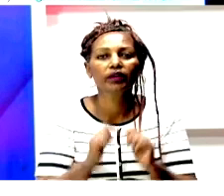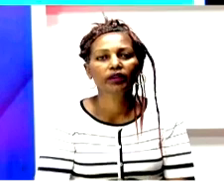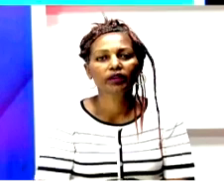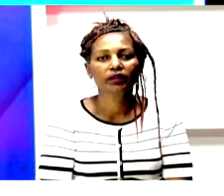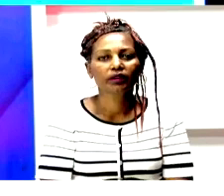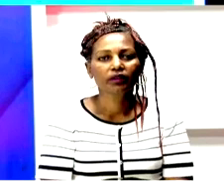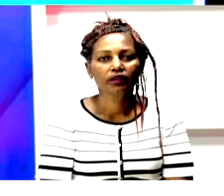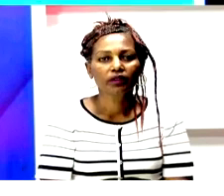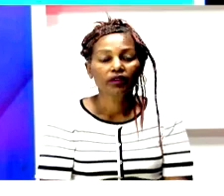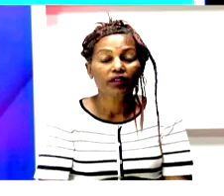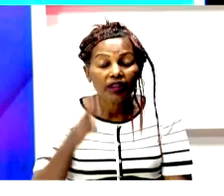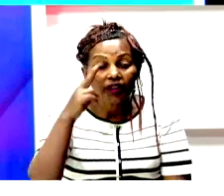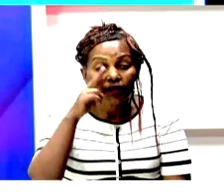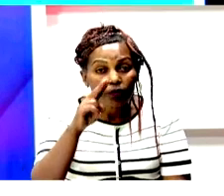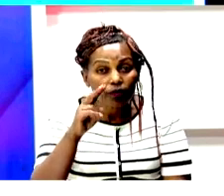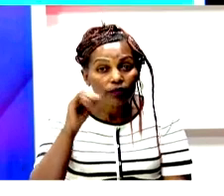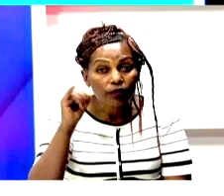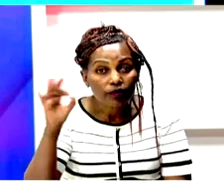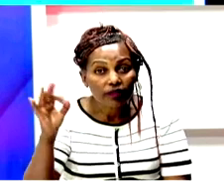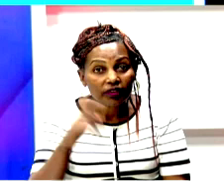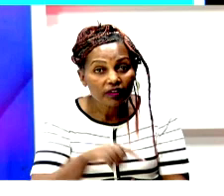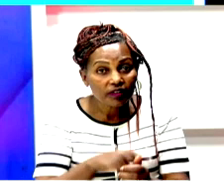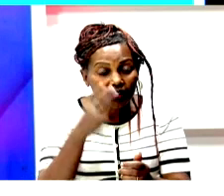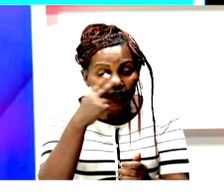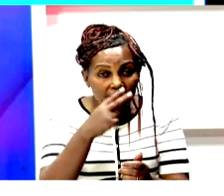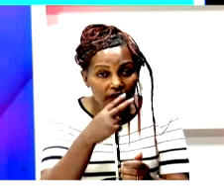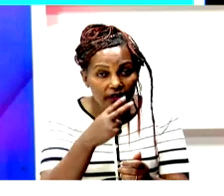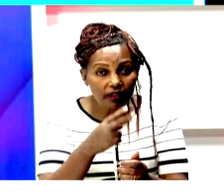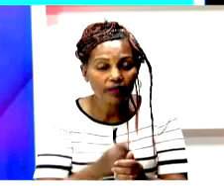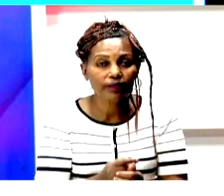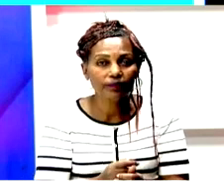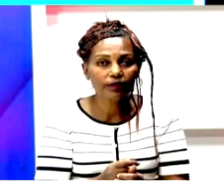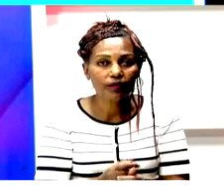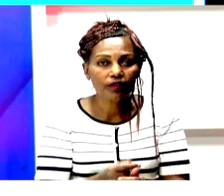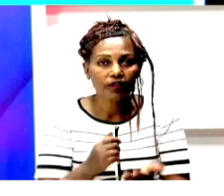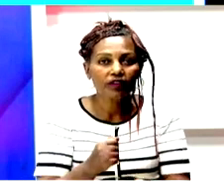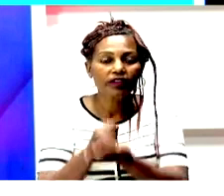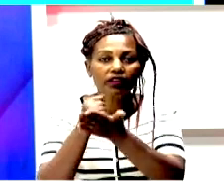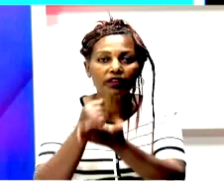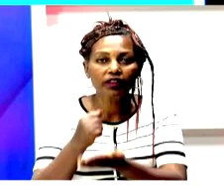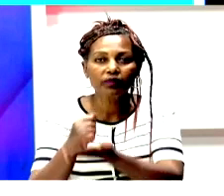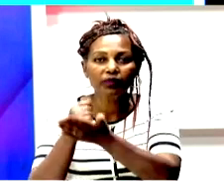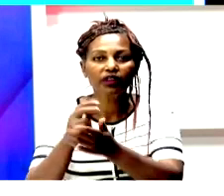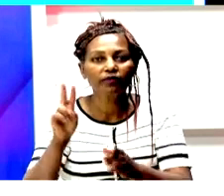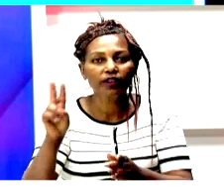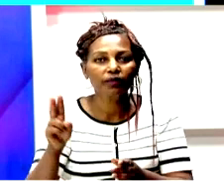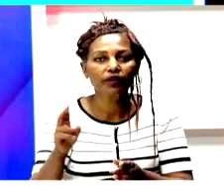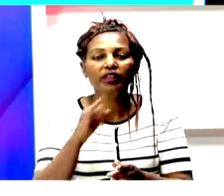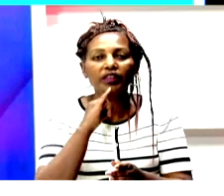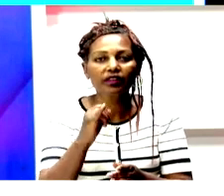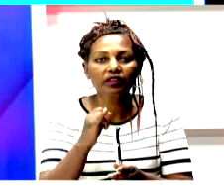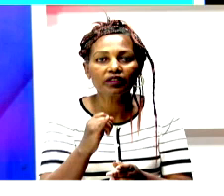If you look at the given sentence, passive, there is an auxiliary or helping verb is, but not in